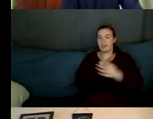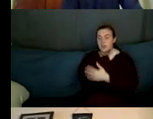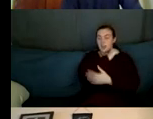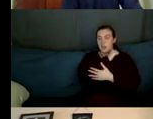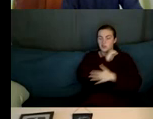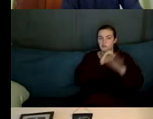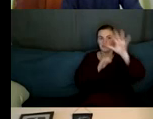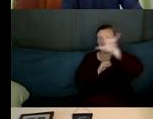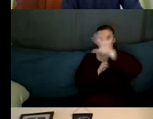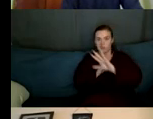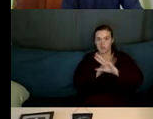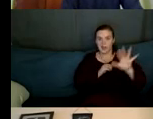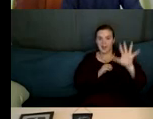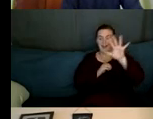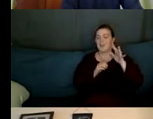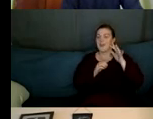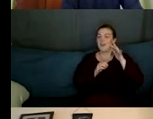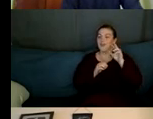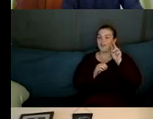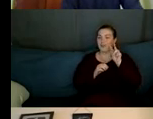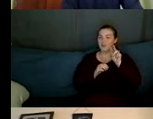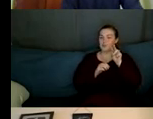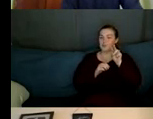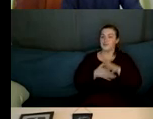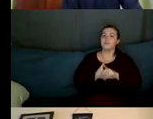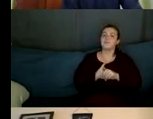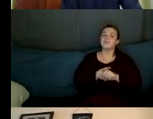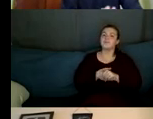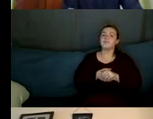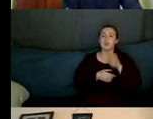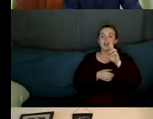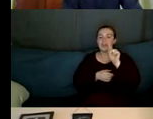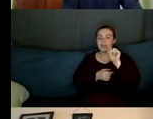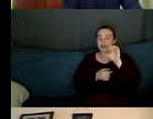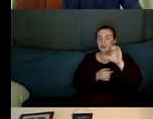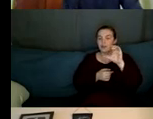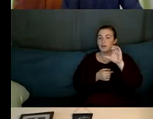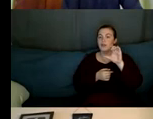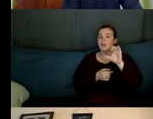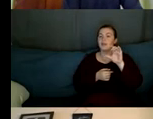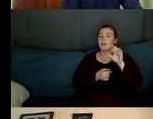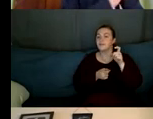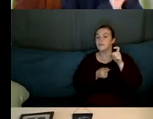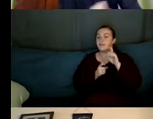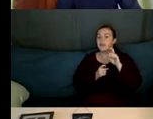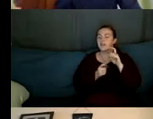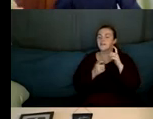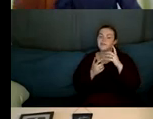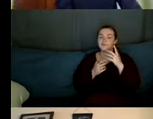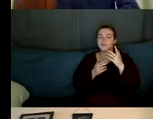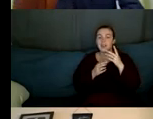time in Lockhawk as my alternate event time. UTC gives me a stand-in for Drachenwald, and that kind of gives me